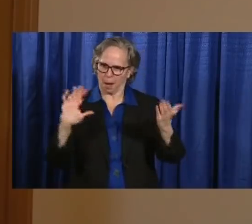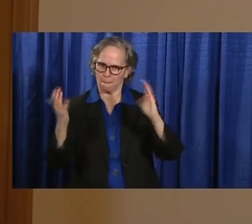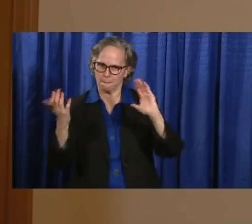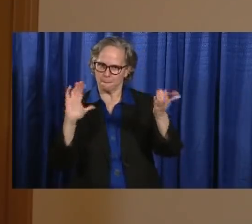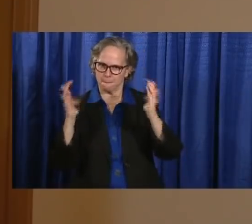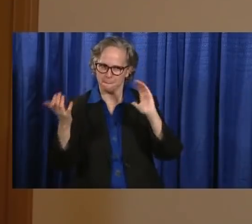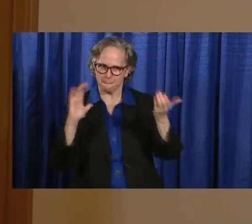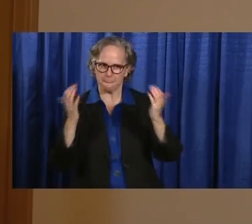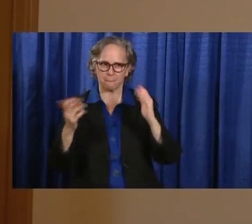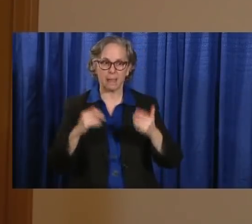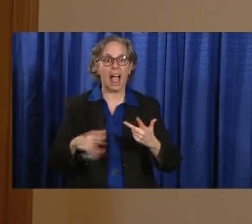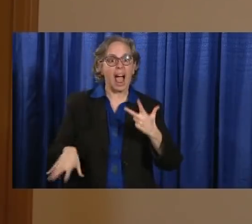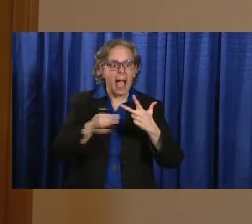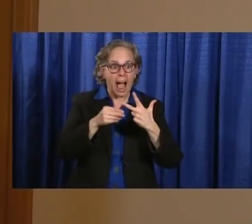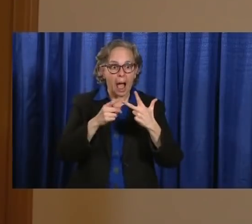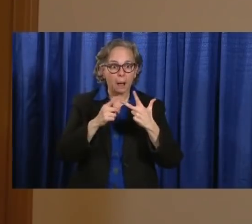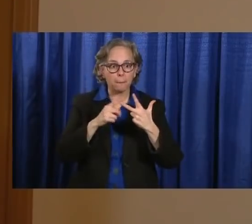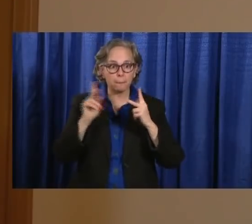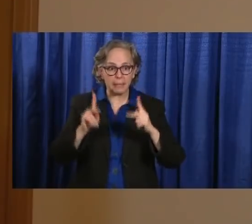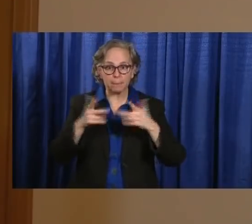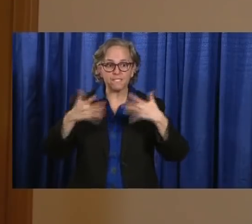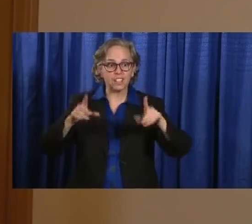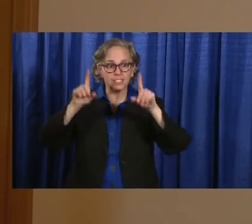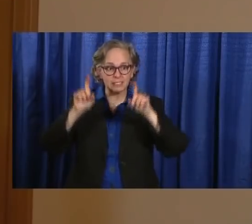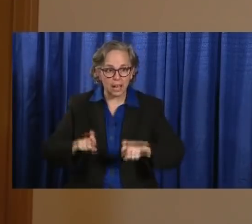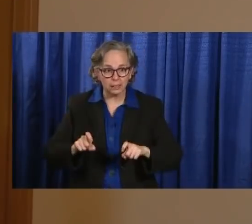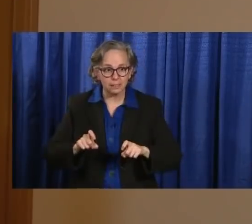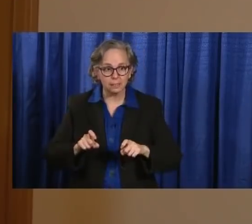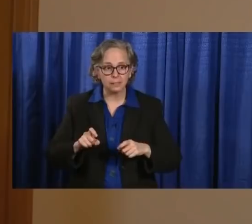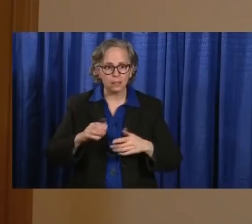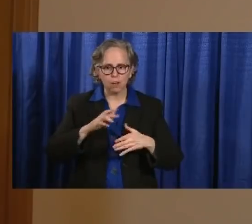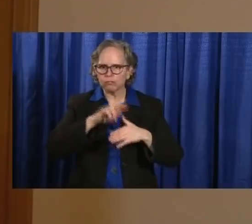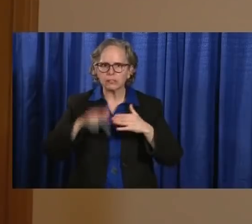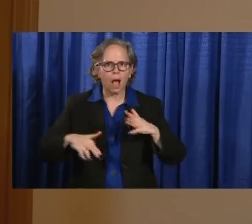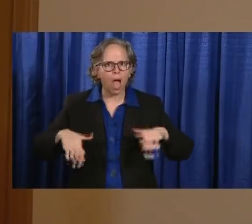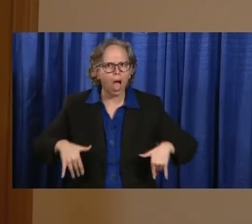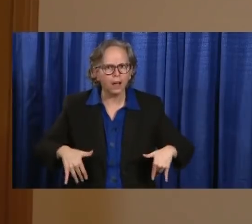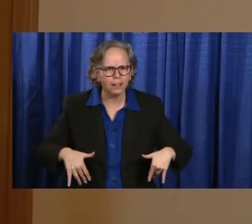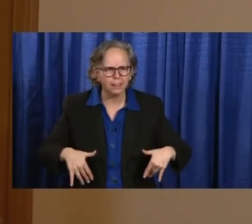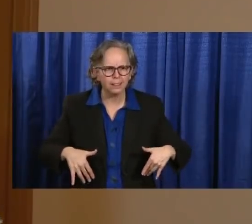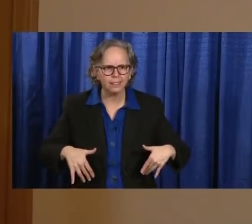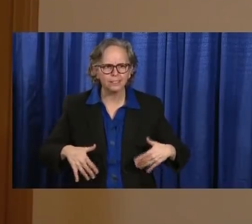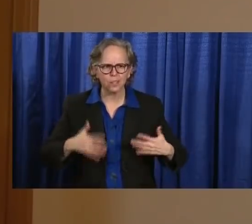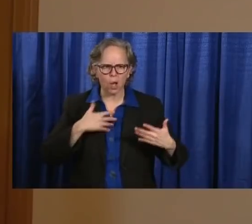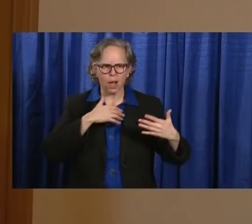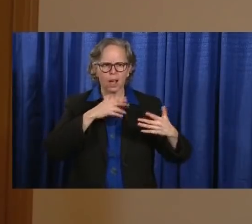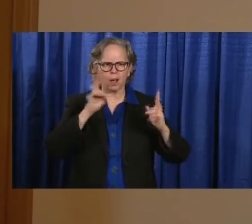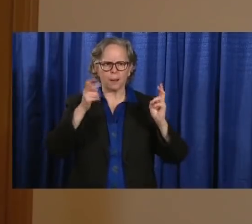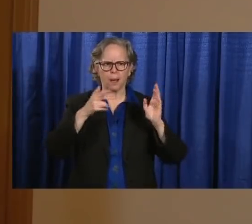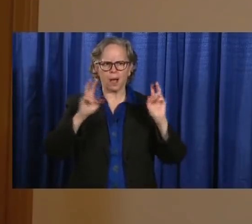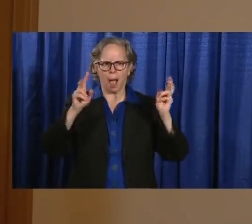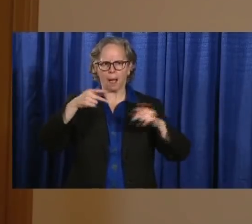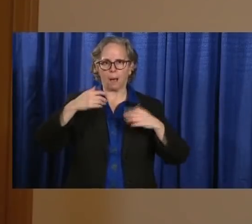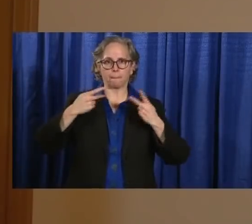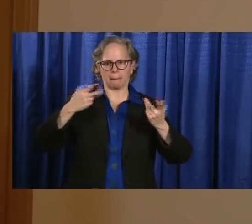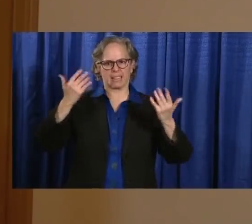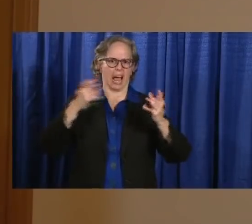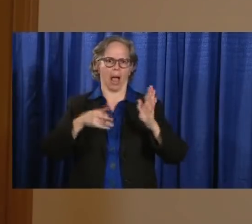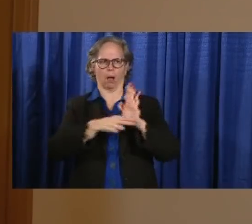isn't back yet. So they don't register. They register as pneumonia and not COVID. And so there's tricks to all this